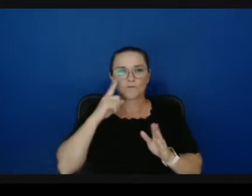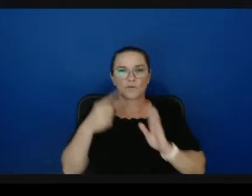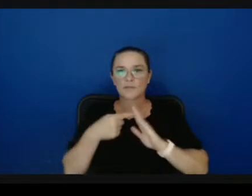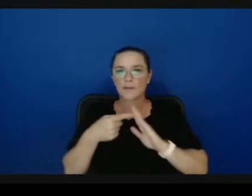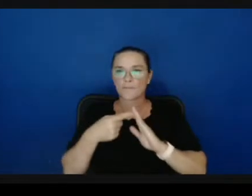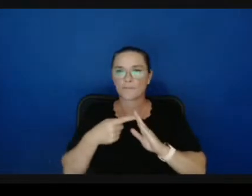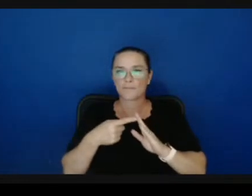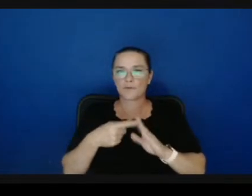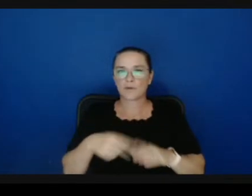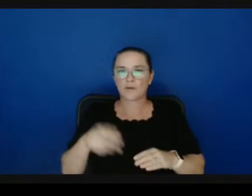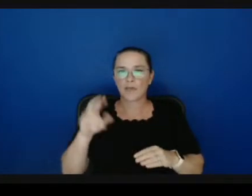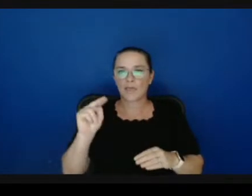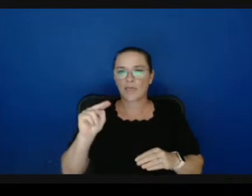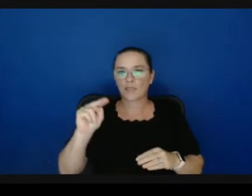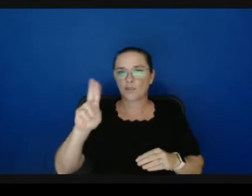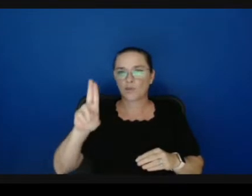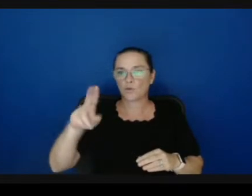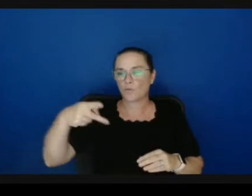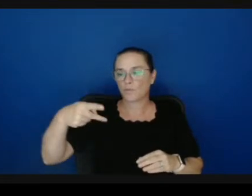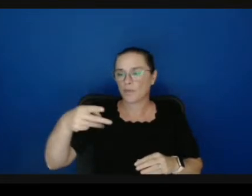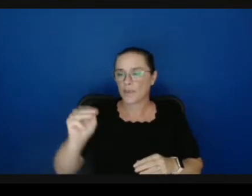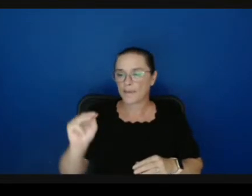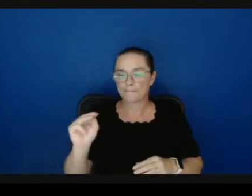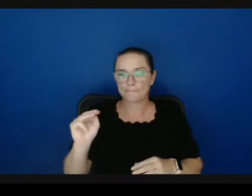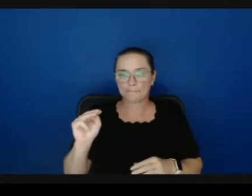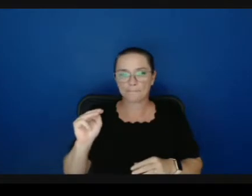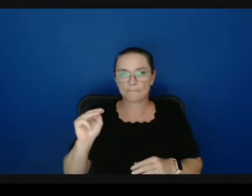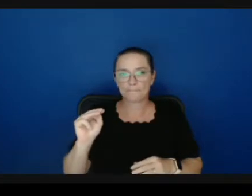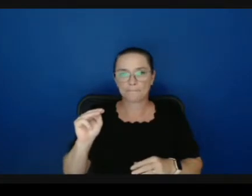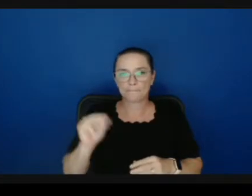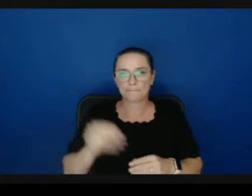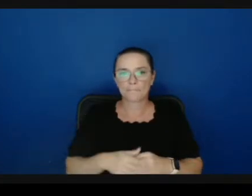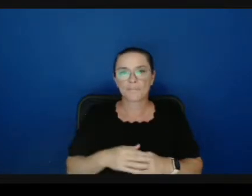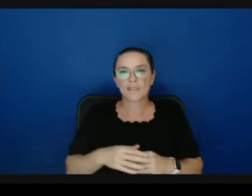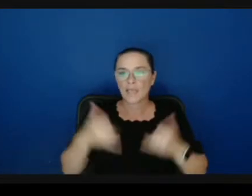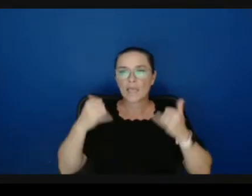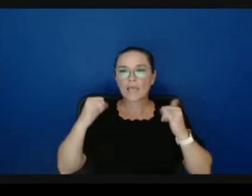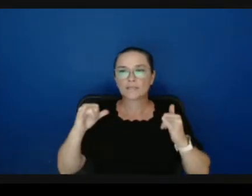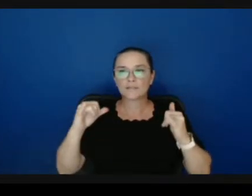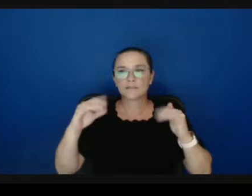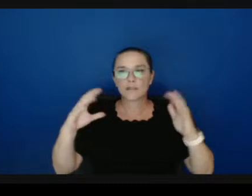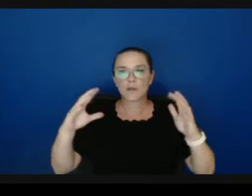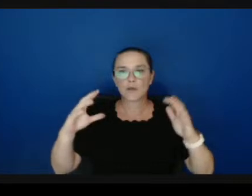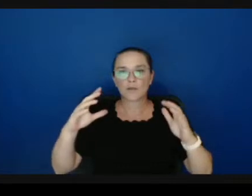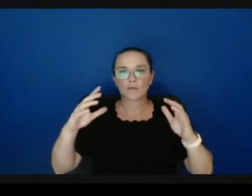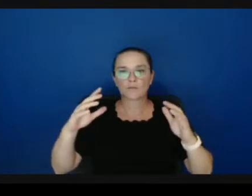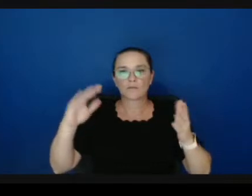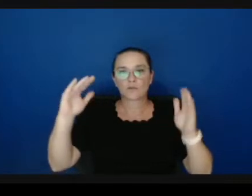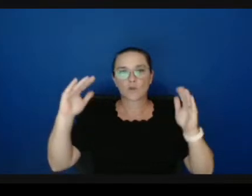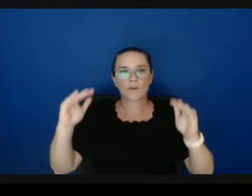Kananui Ohamo over here is still dropping down.